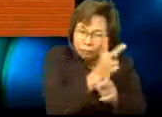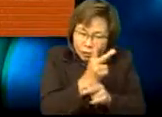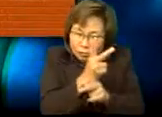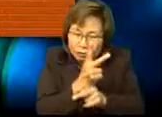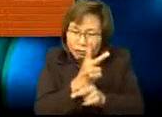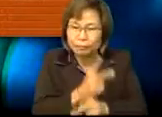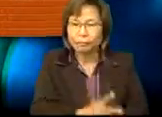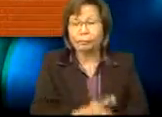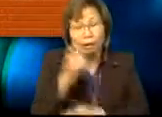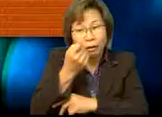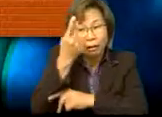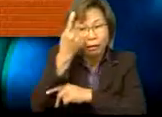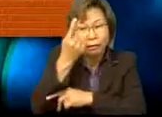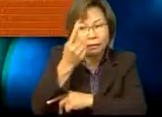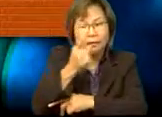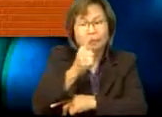Understand the order of events.